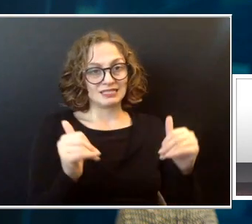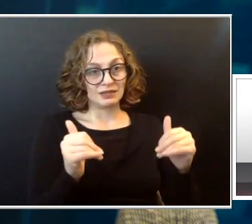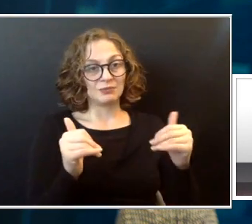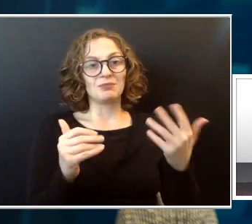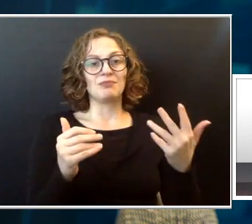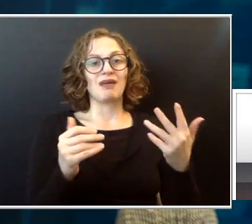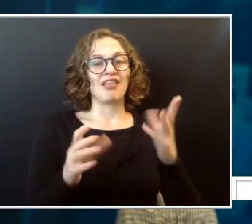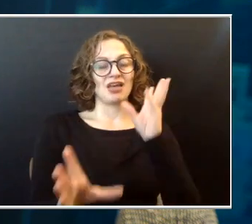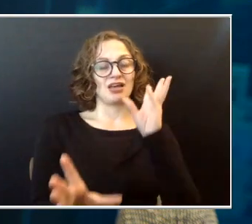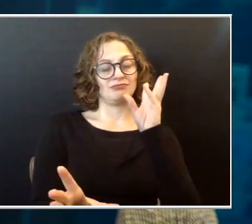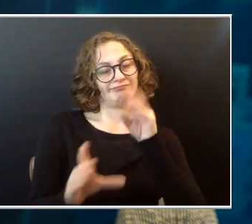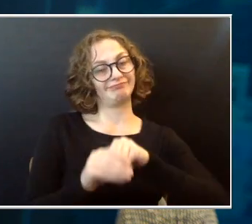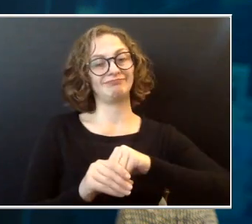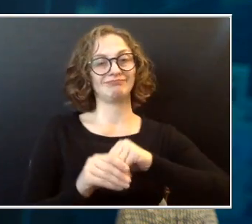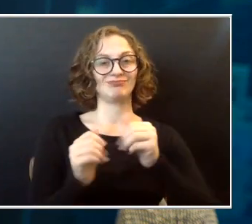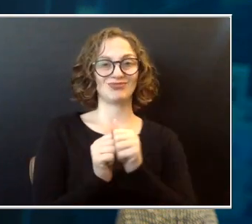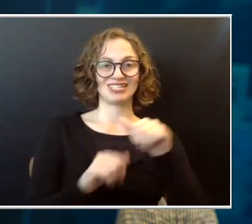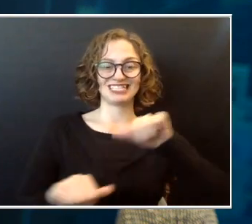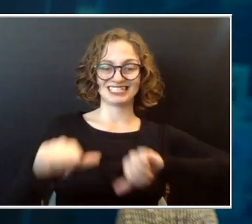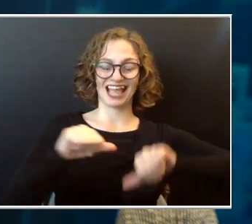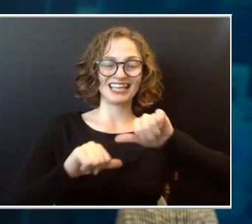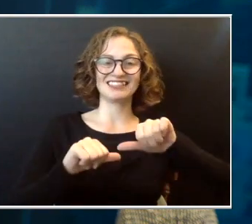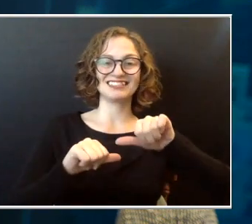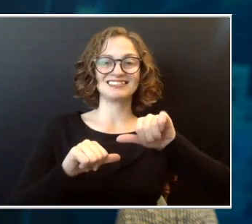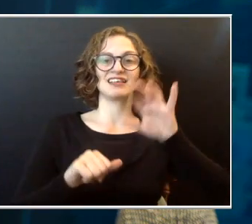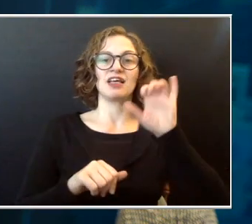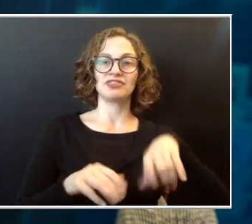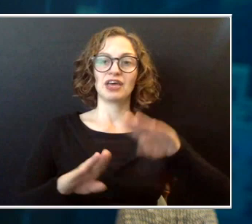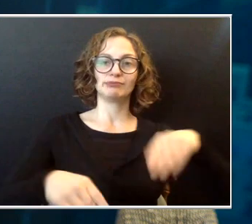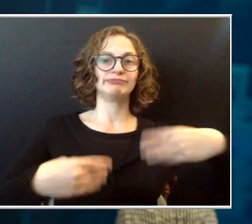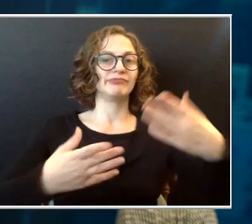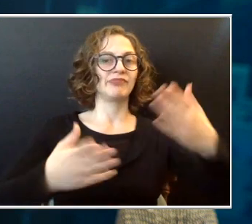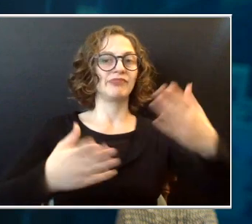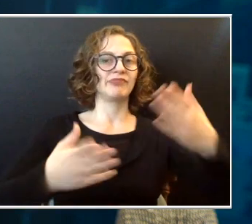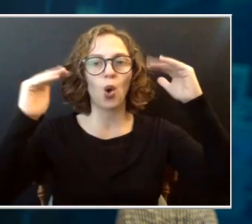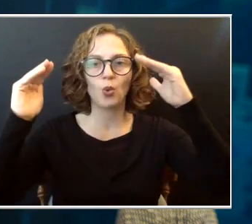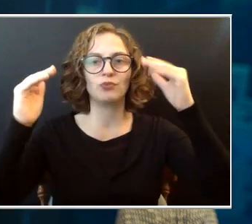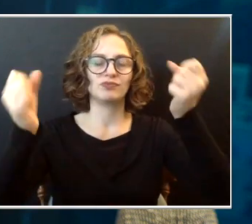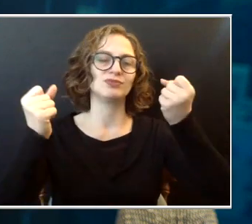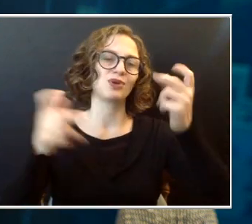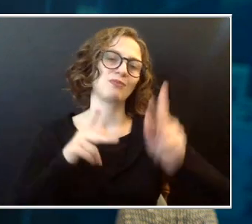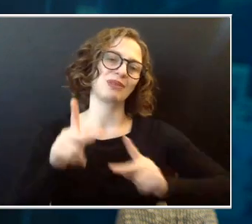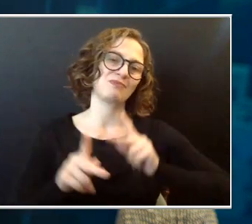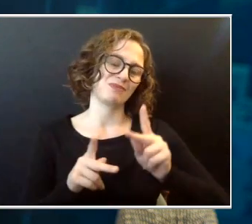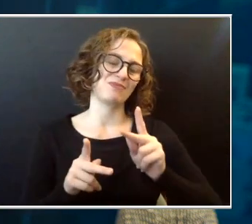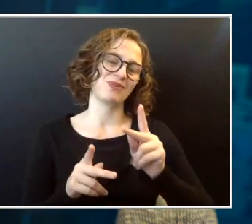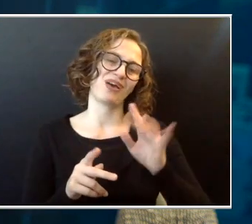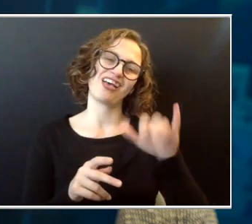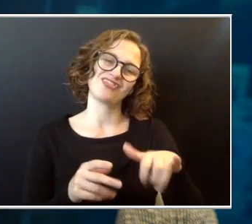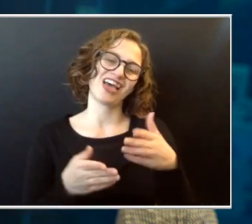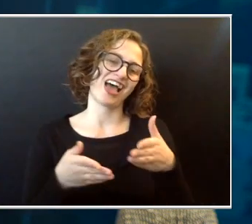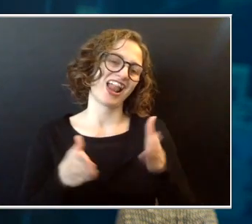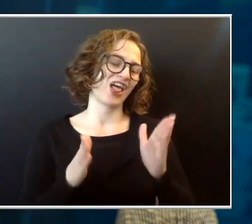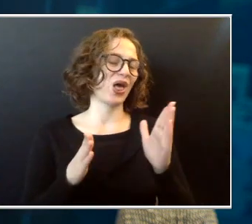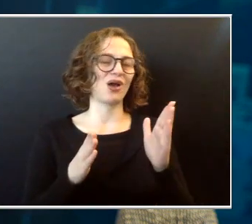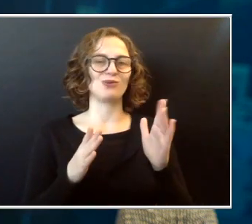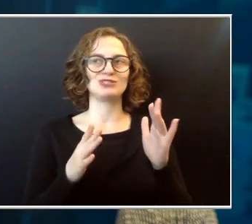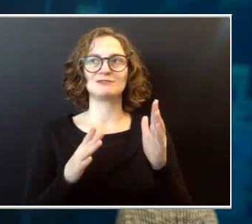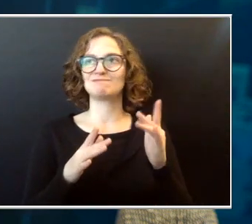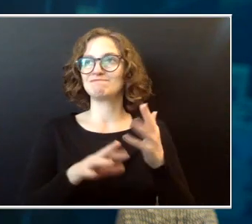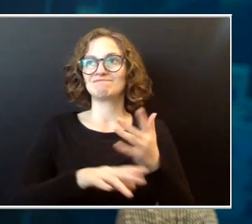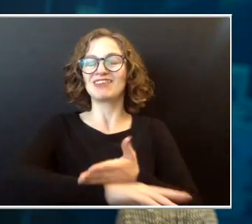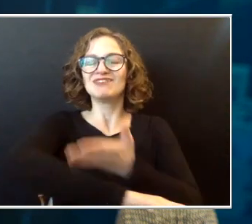hope to everybody. And it advances us and allows us to do things like Keytruda so we can change the face in the